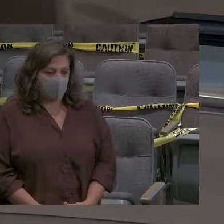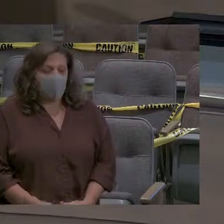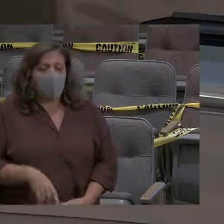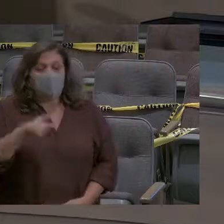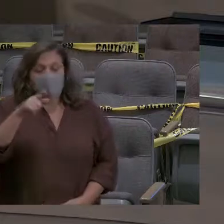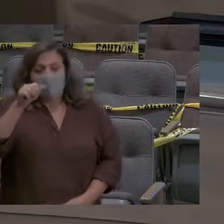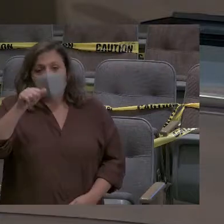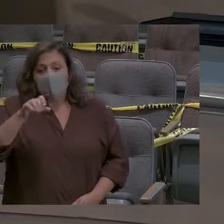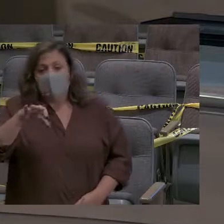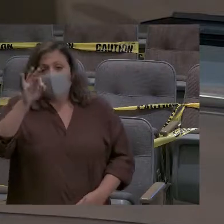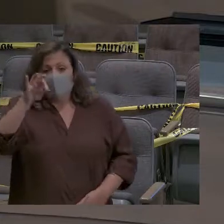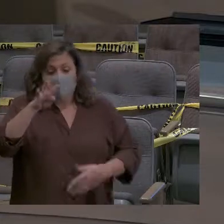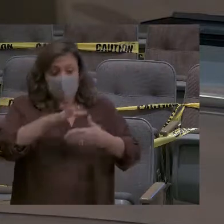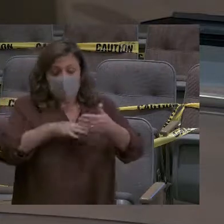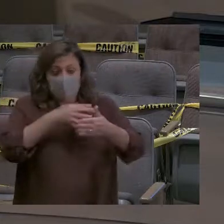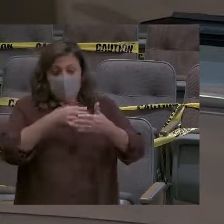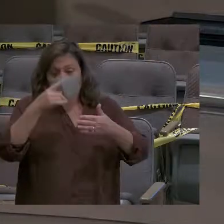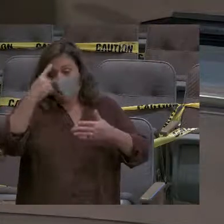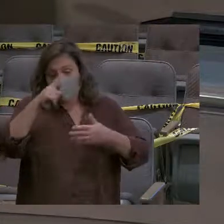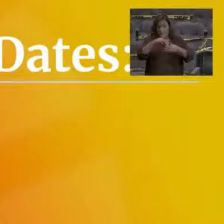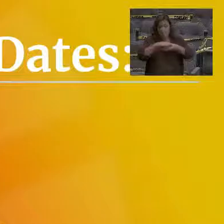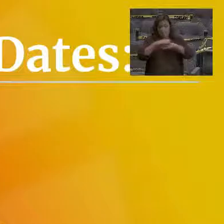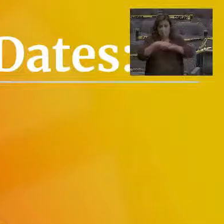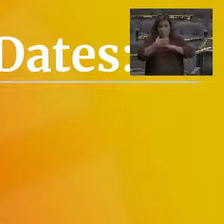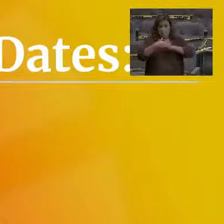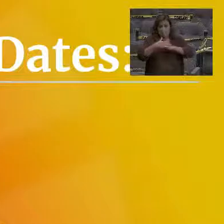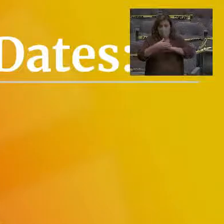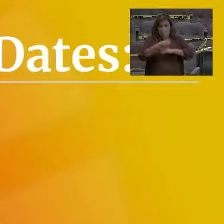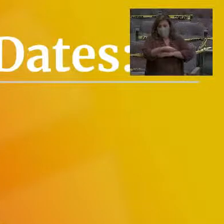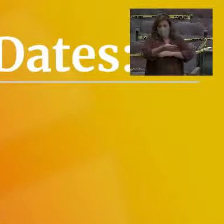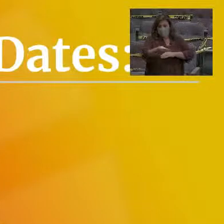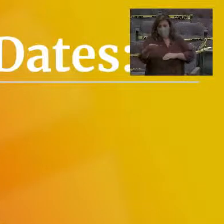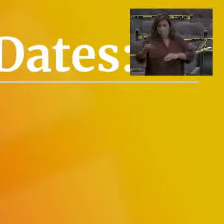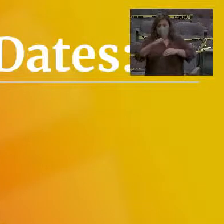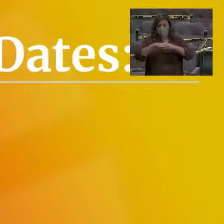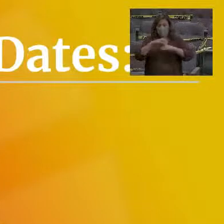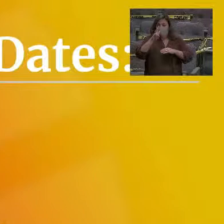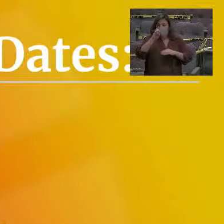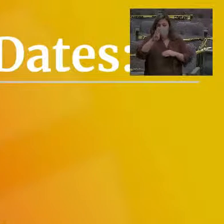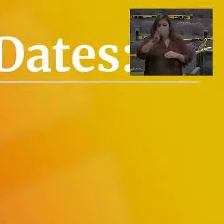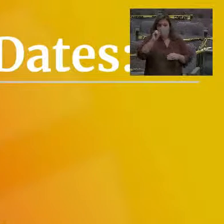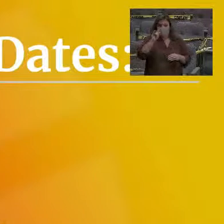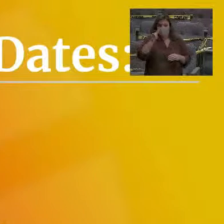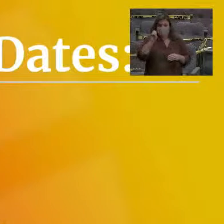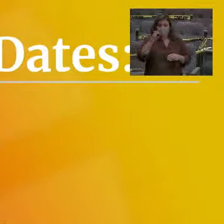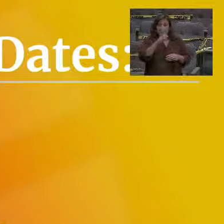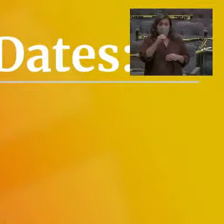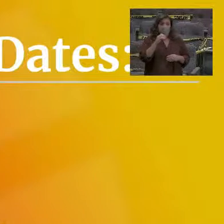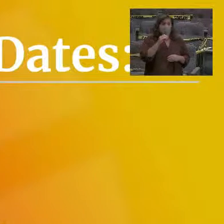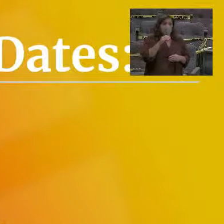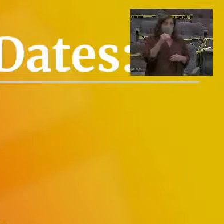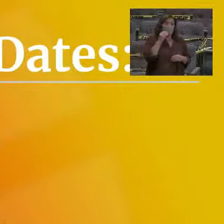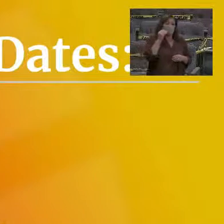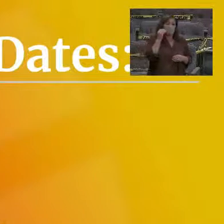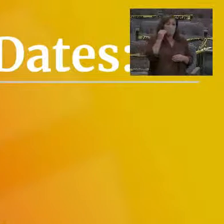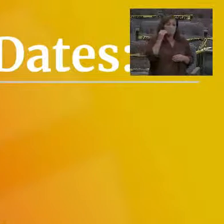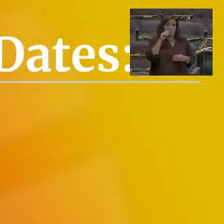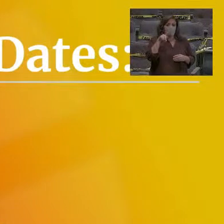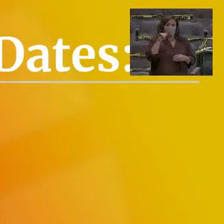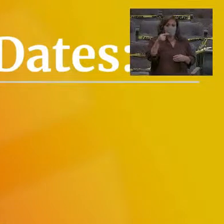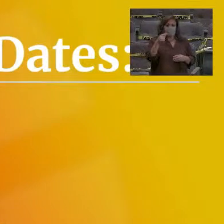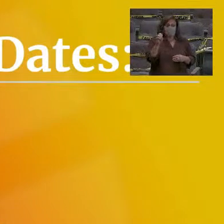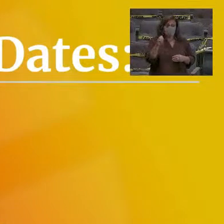schedule for device distribution on our website, going to our main homepage, and you can also find this information